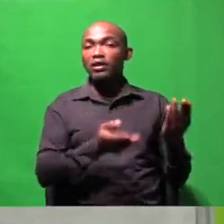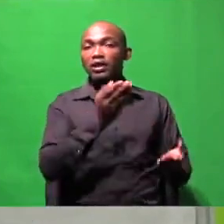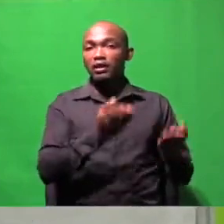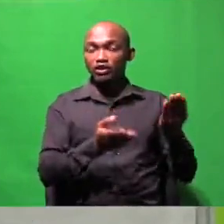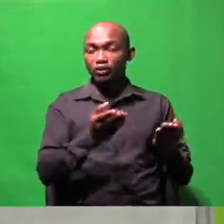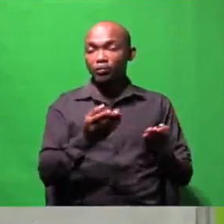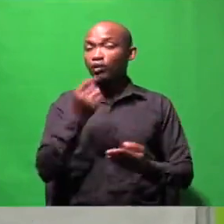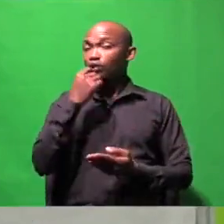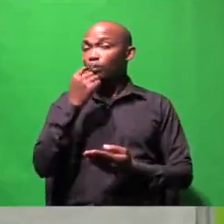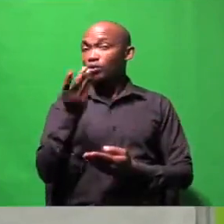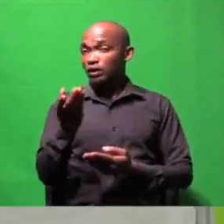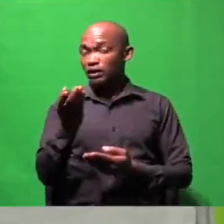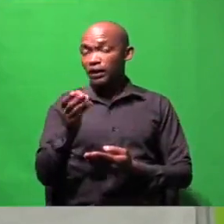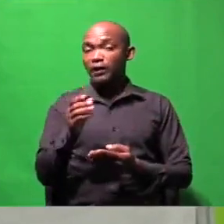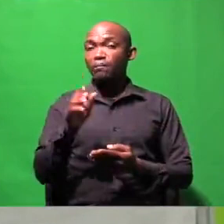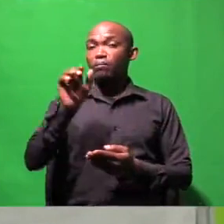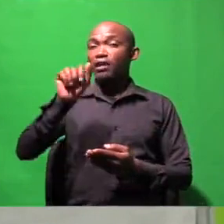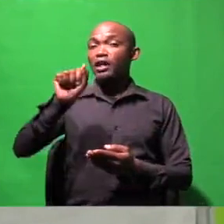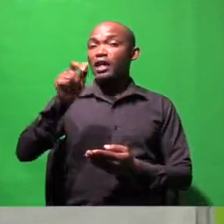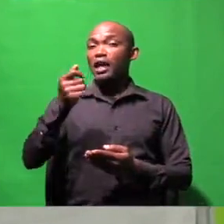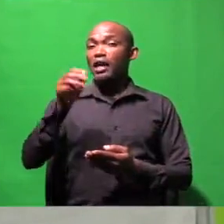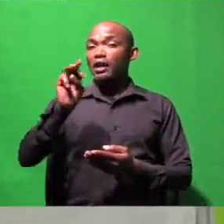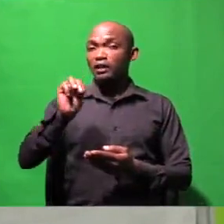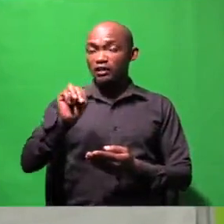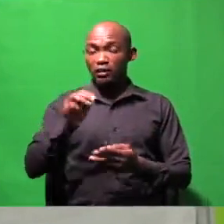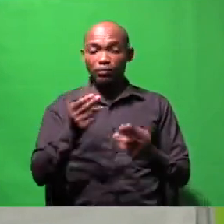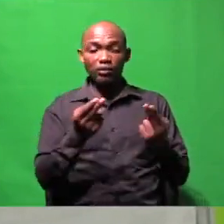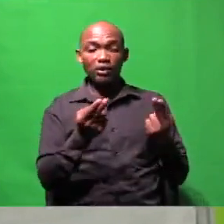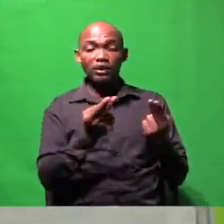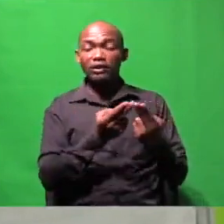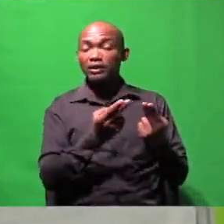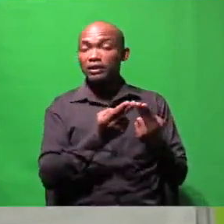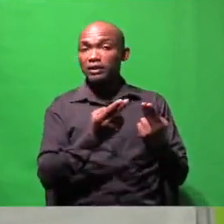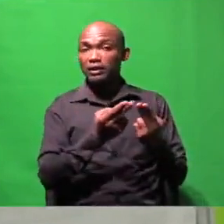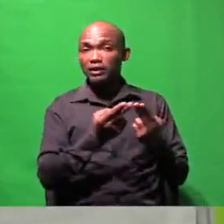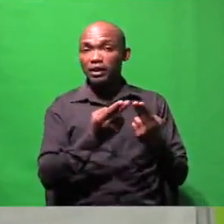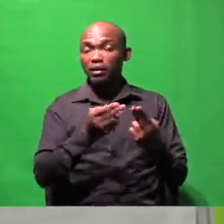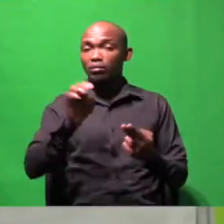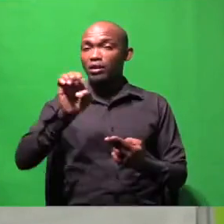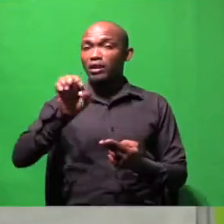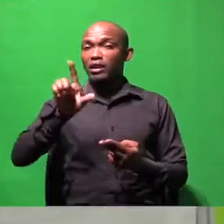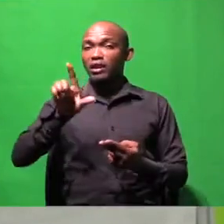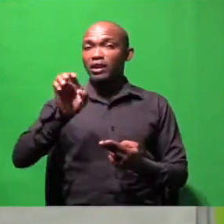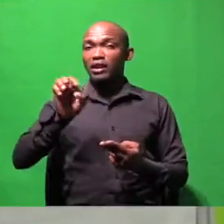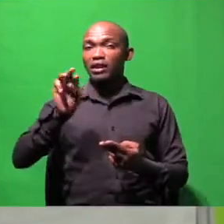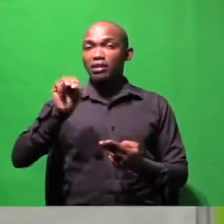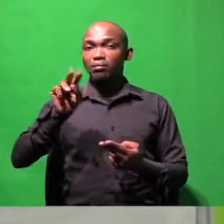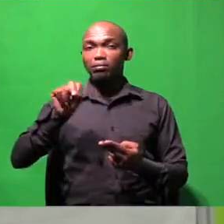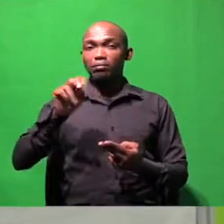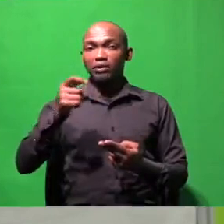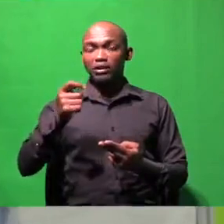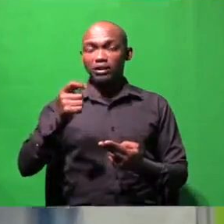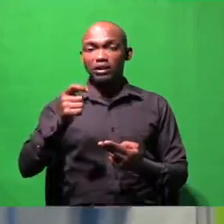says atom of some element may combine, may